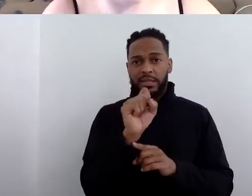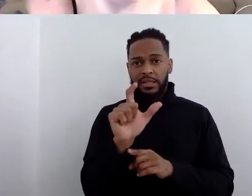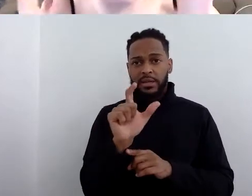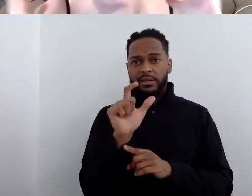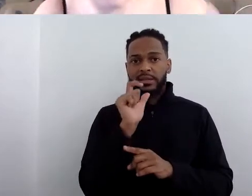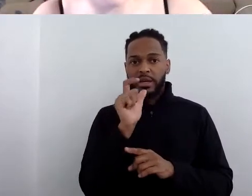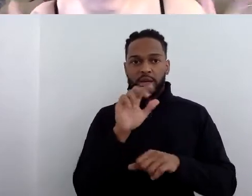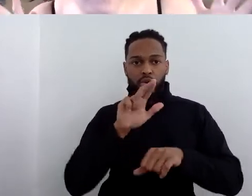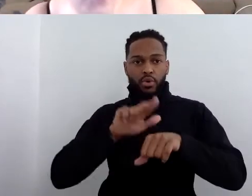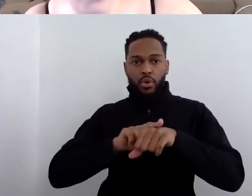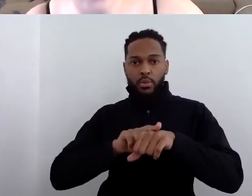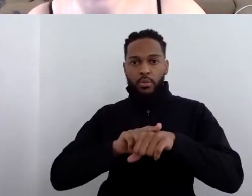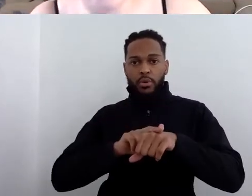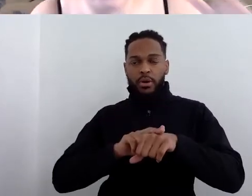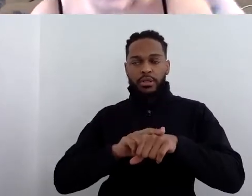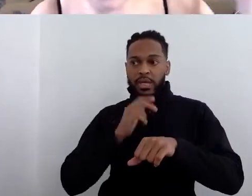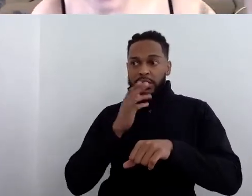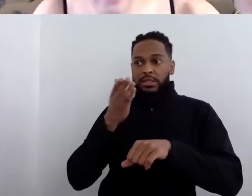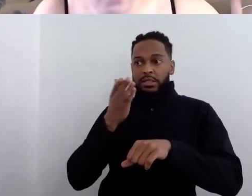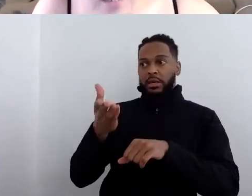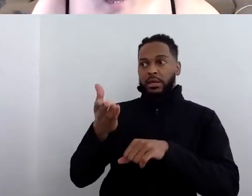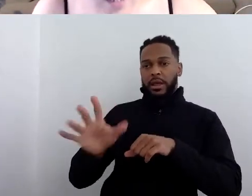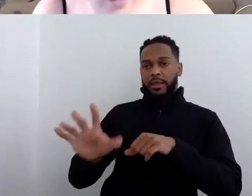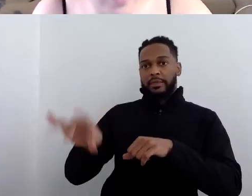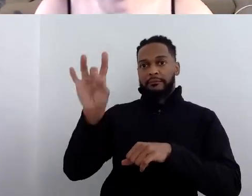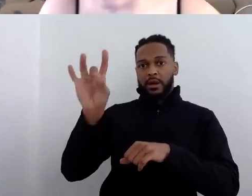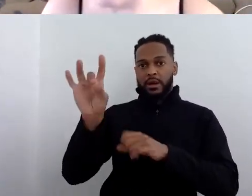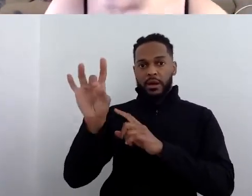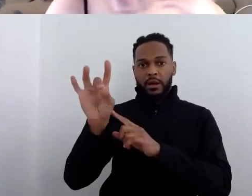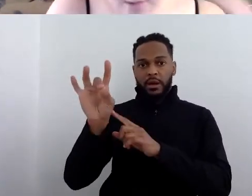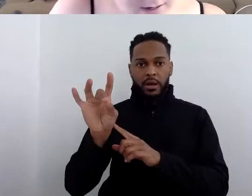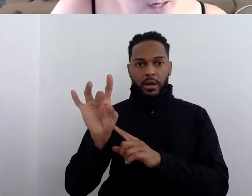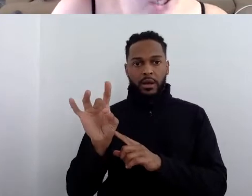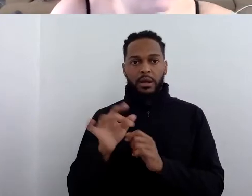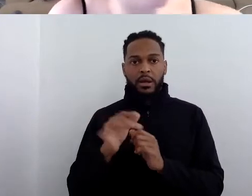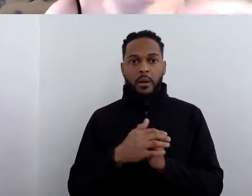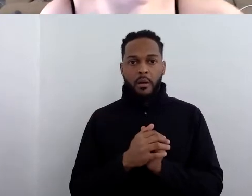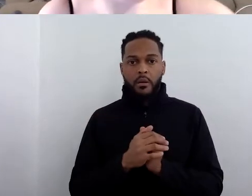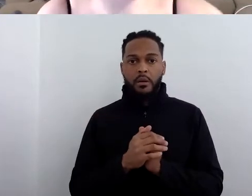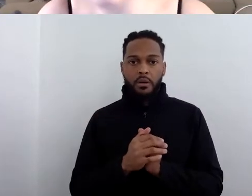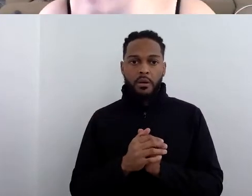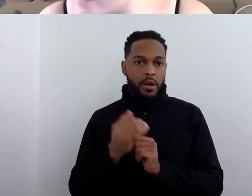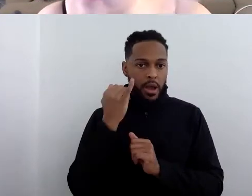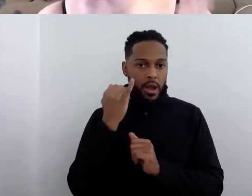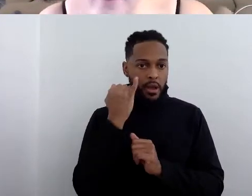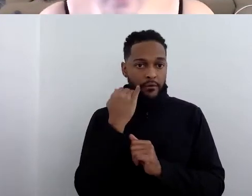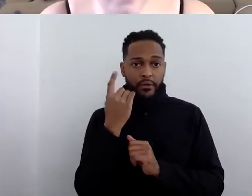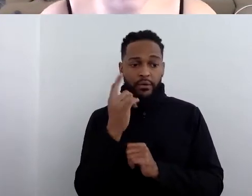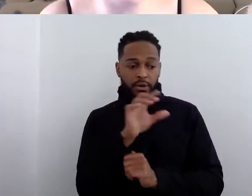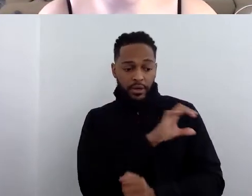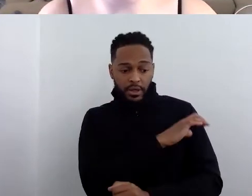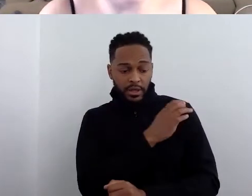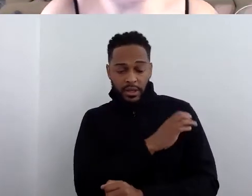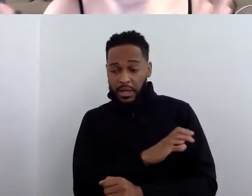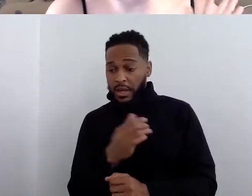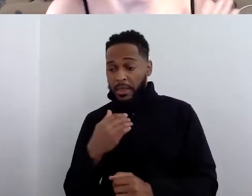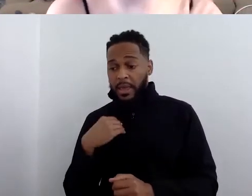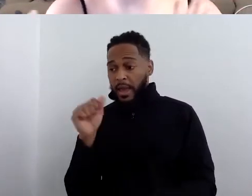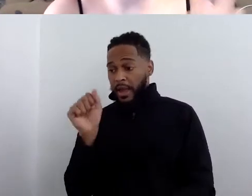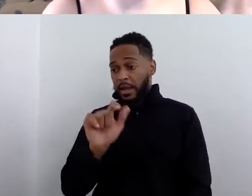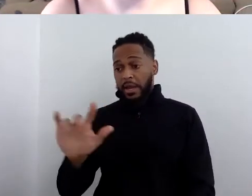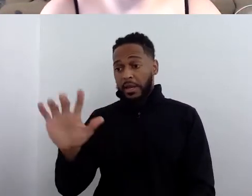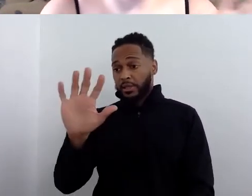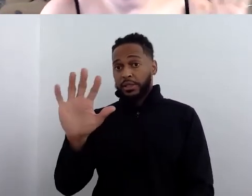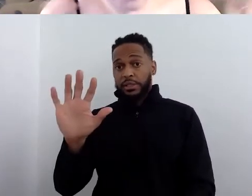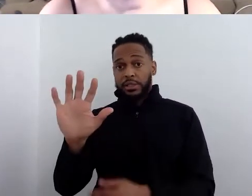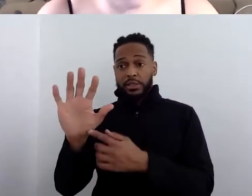there, it has to be looked for. Like yesterday I went to the clinic and an Asian woman came in and they had a Asian